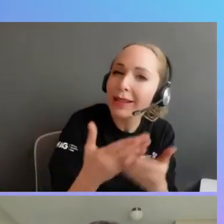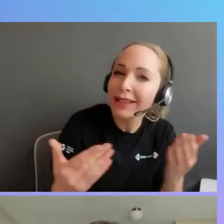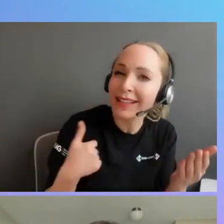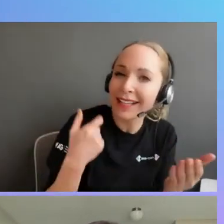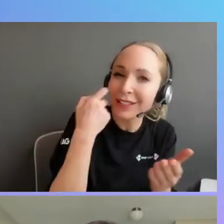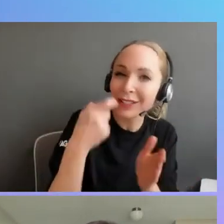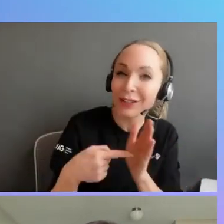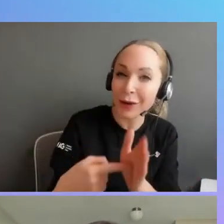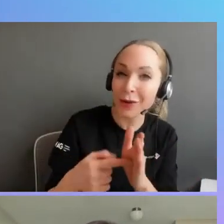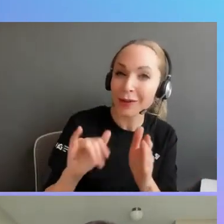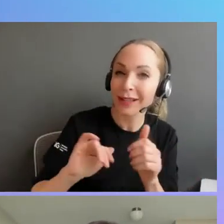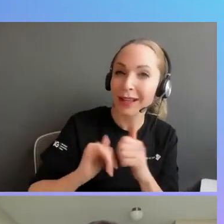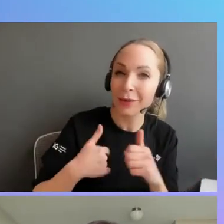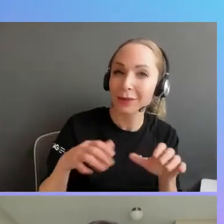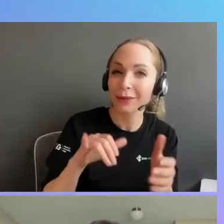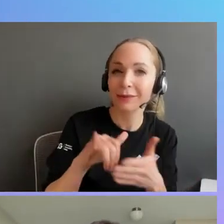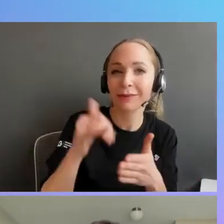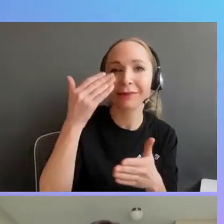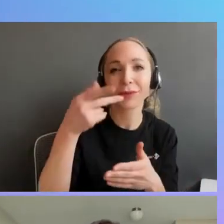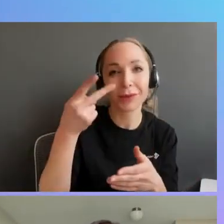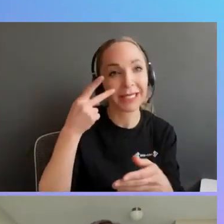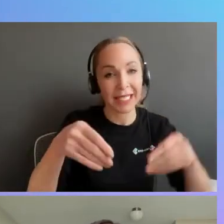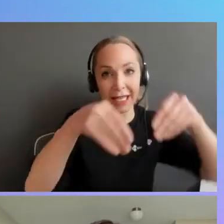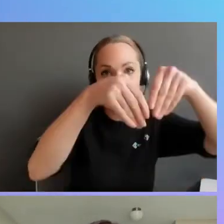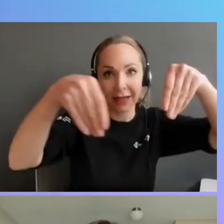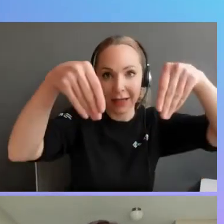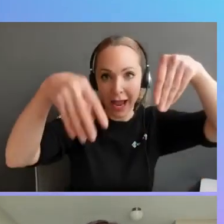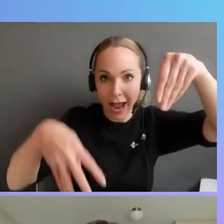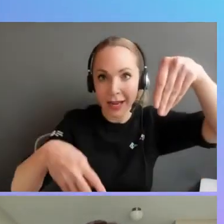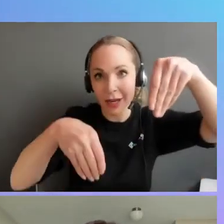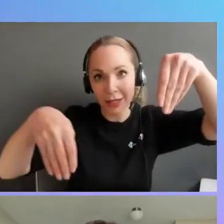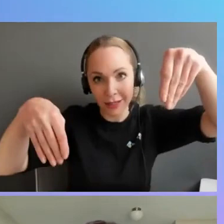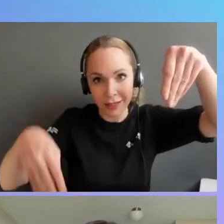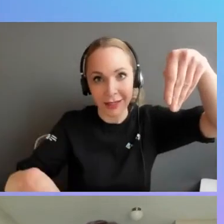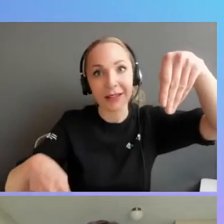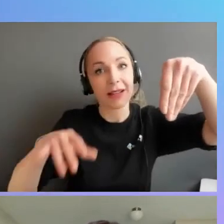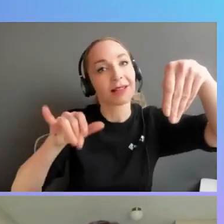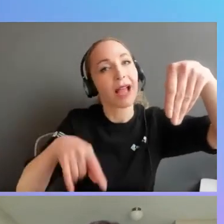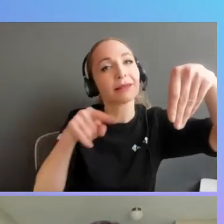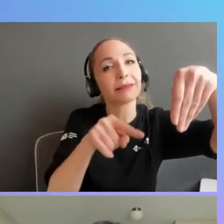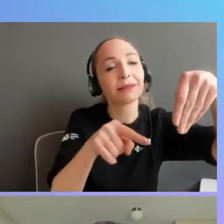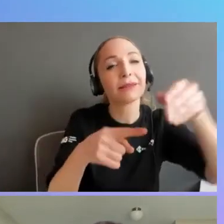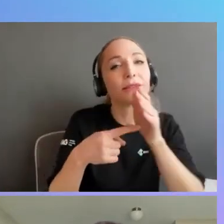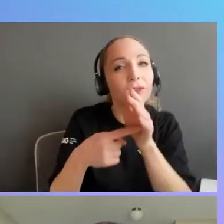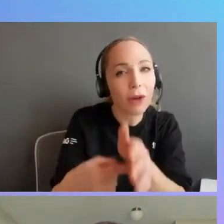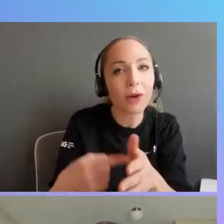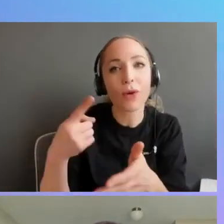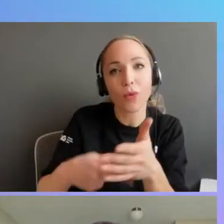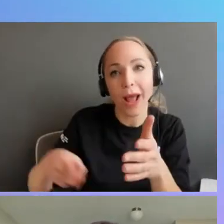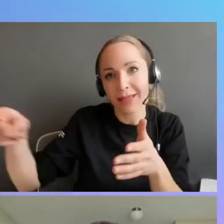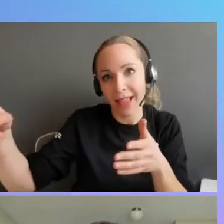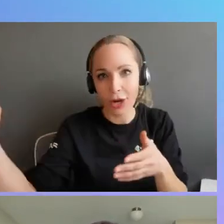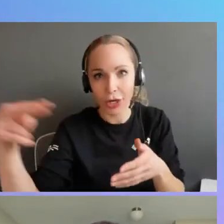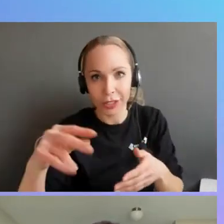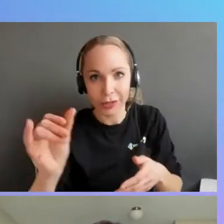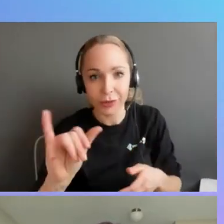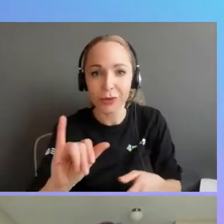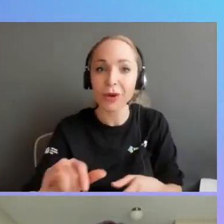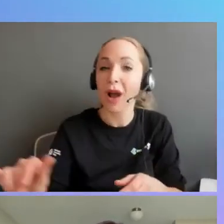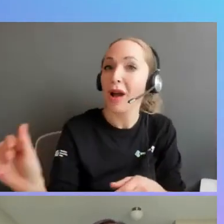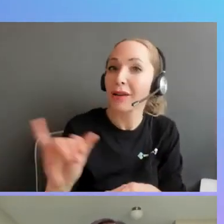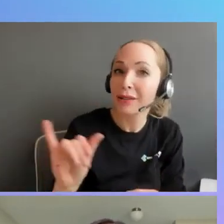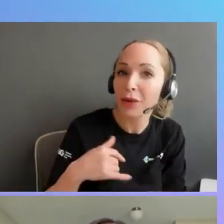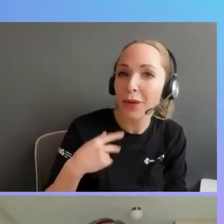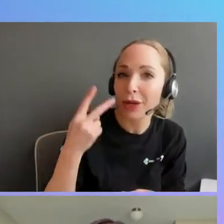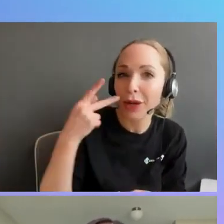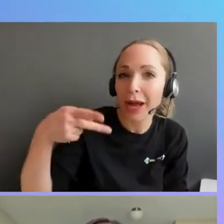because that's informing what's directly displayed on screen. But there's actually times where it's important to analyze the pixels themselves that are being rendered on the